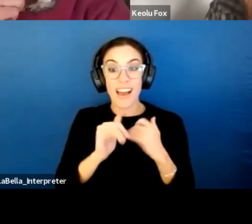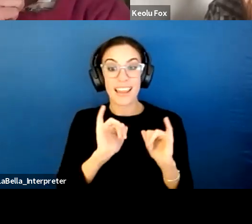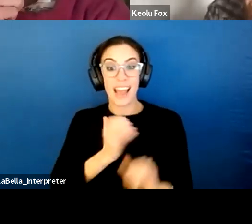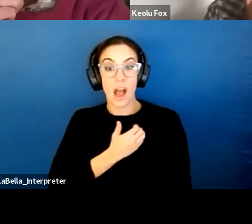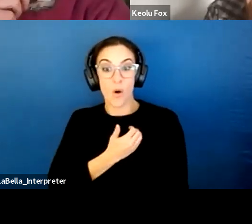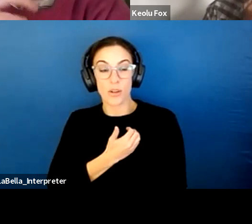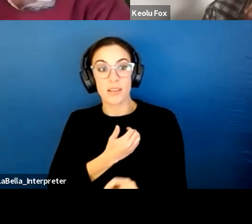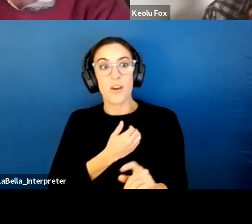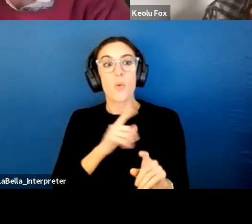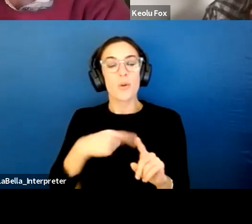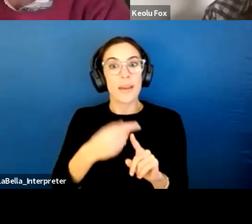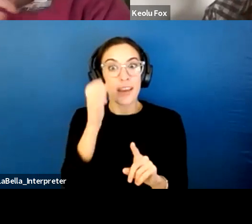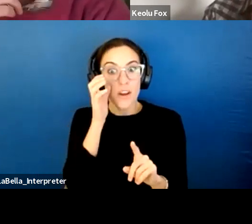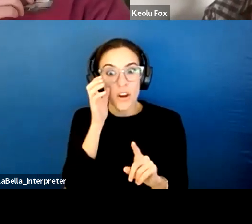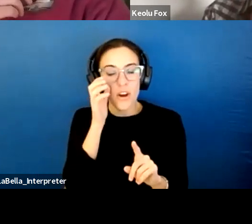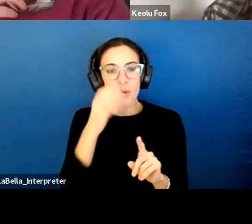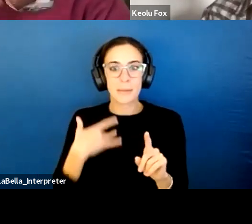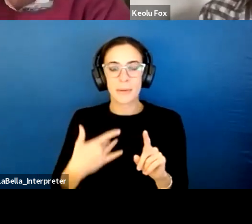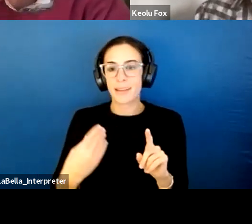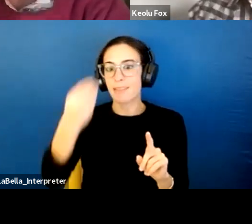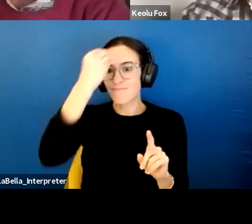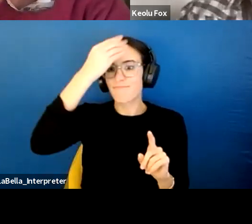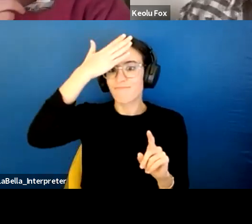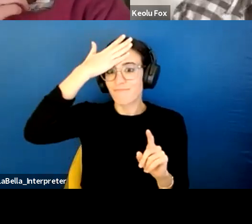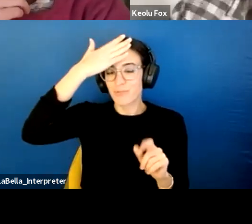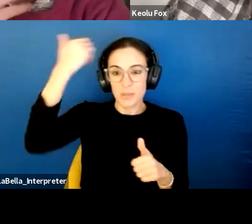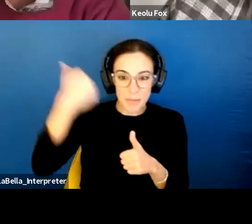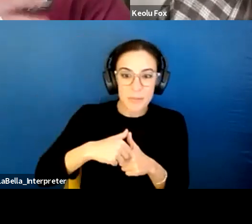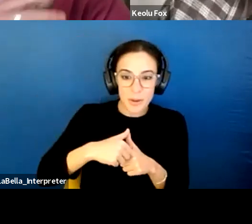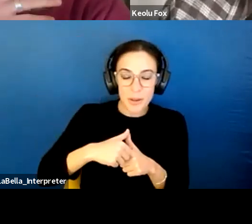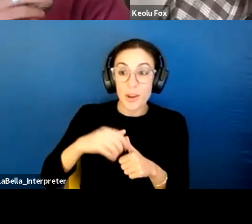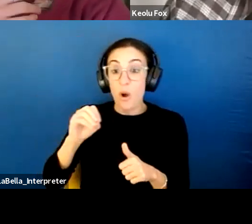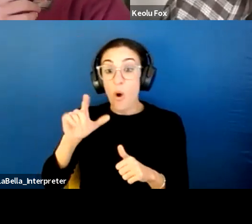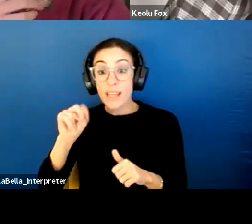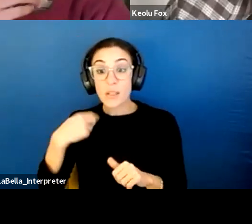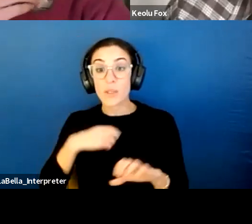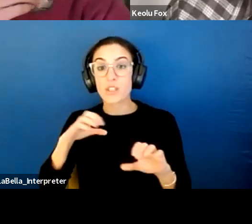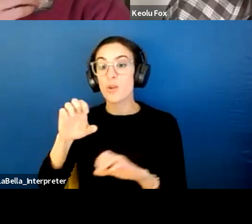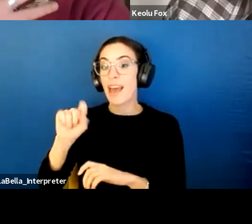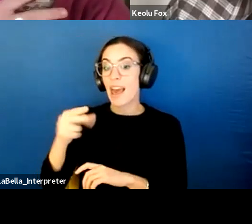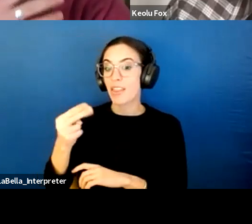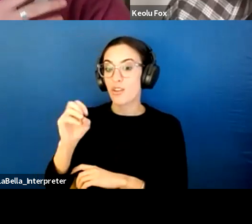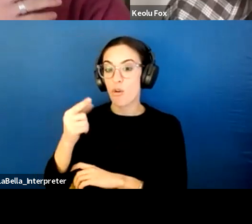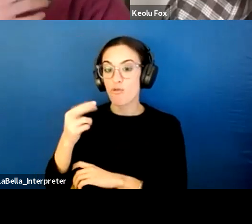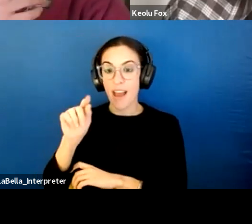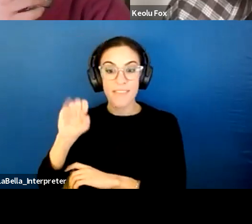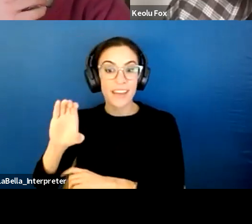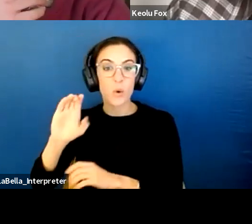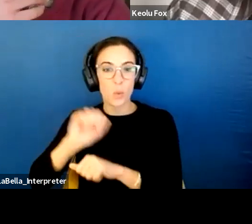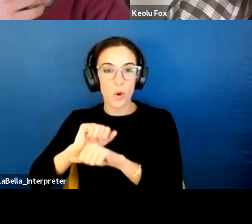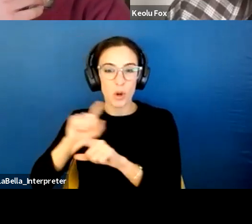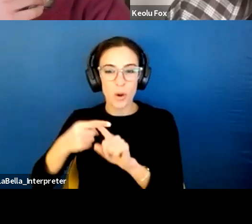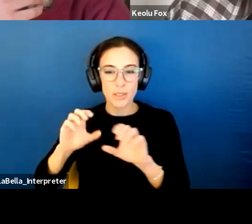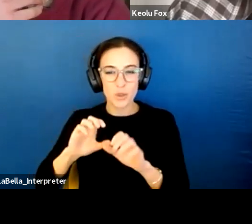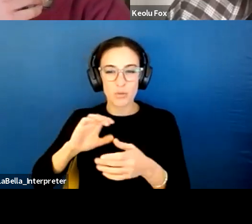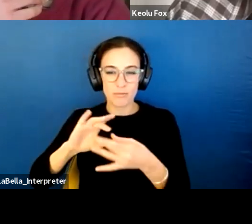that don't go away. We bet on this at Olin by doing kind of ethnographic work up front when we do design and collaborative design